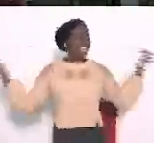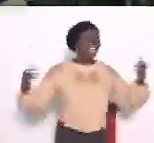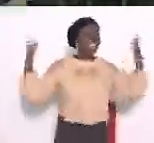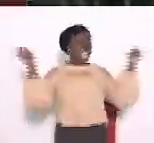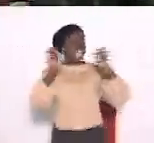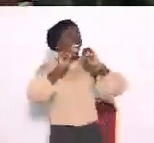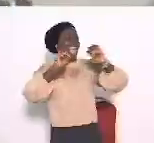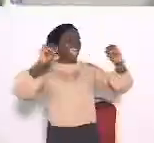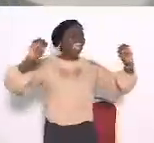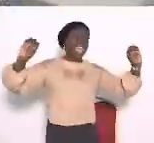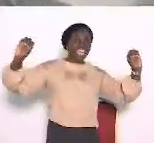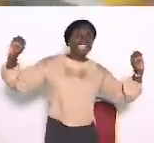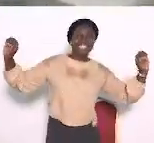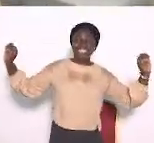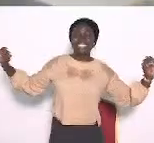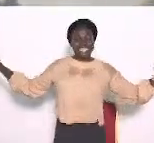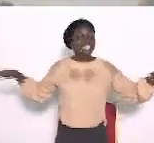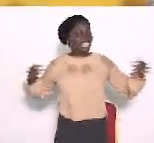alléluiaelueluya